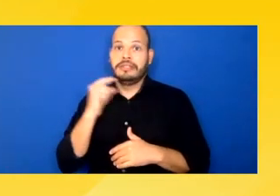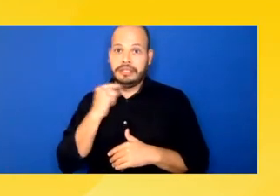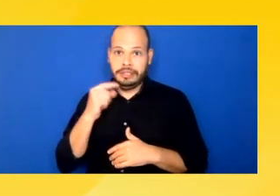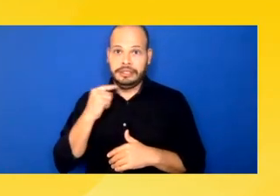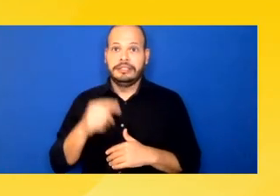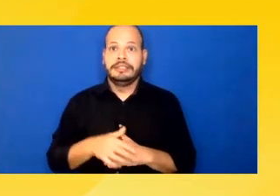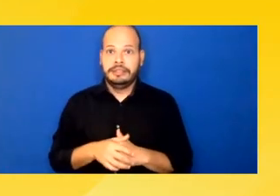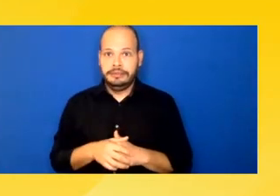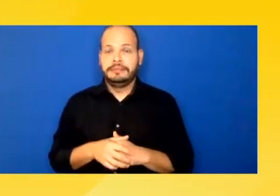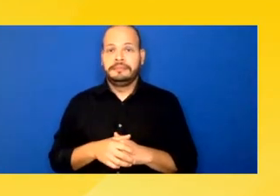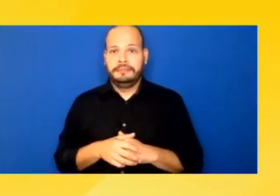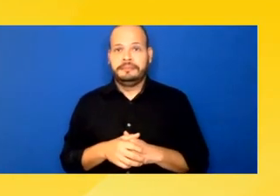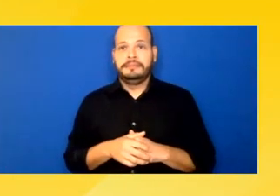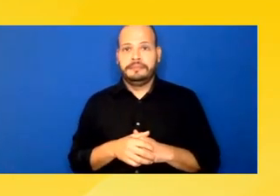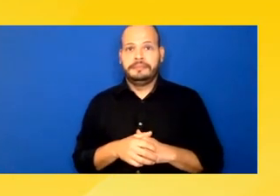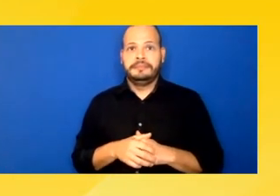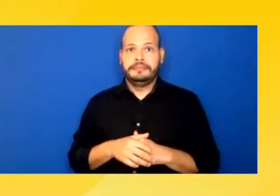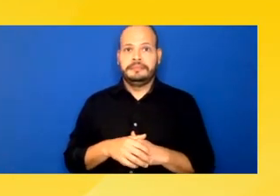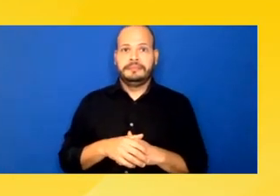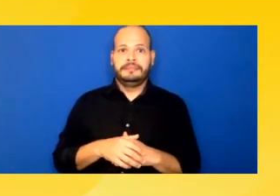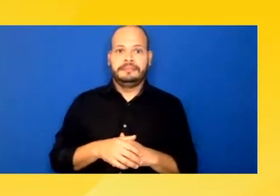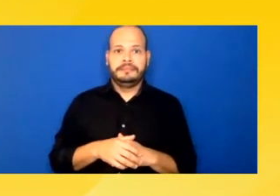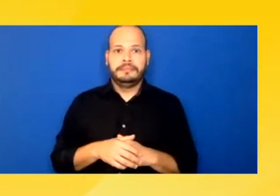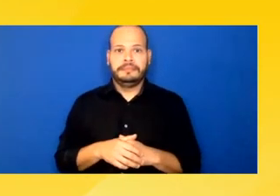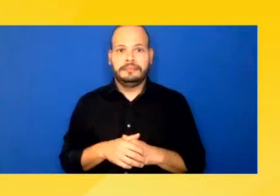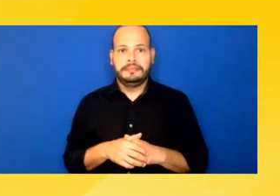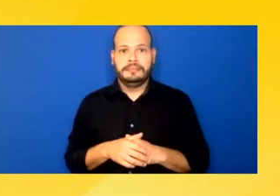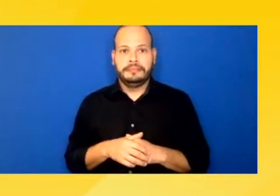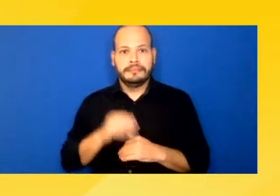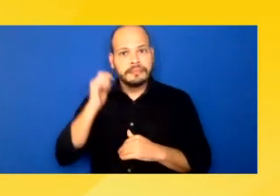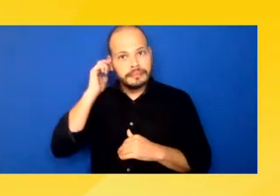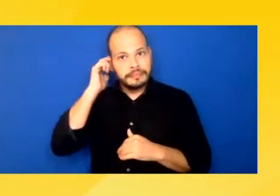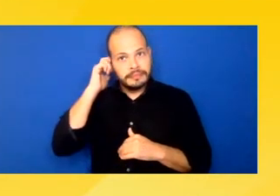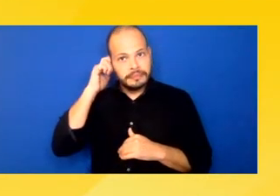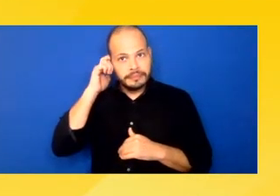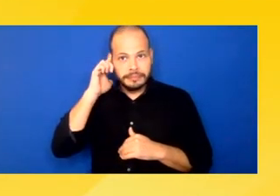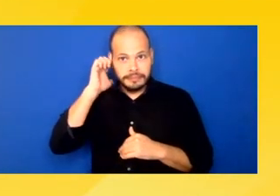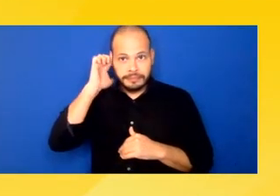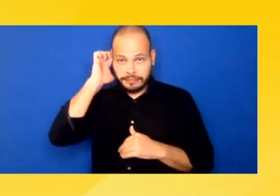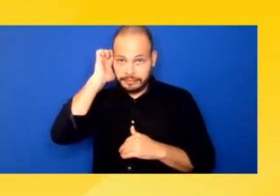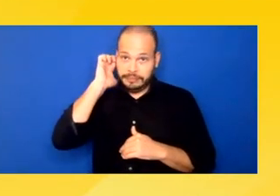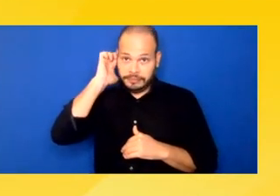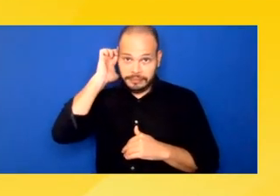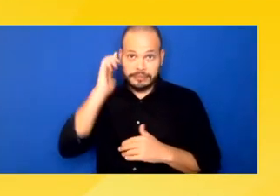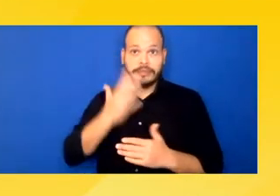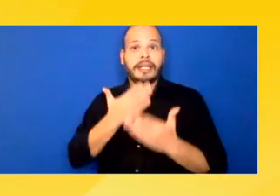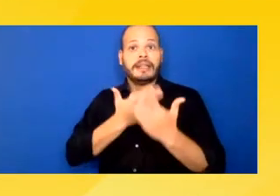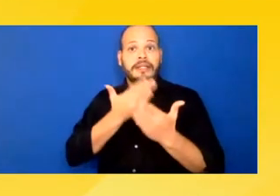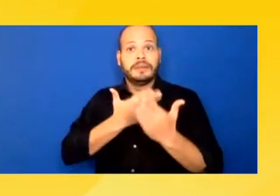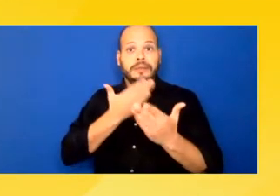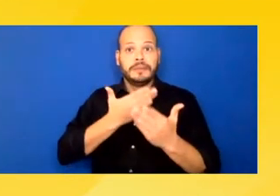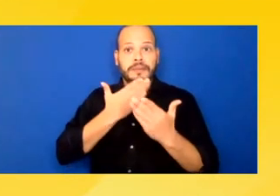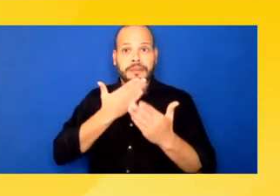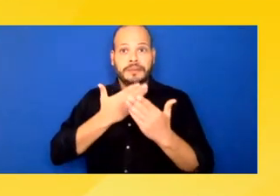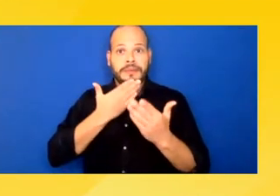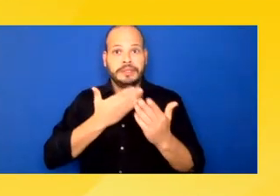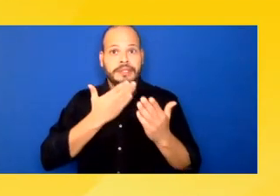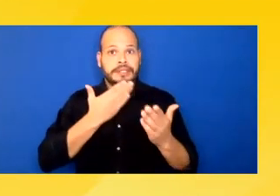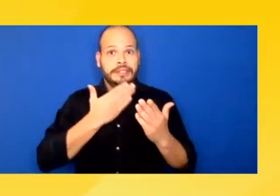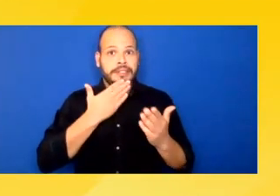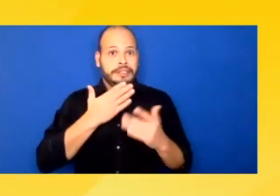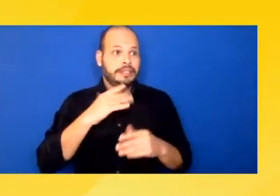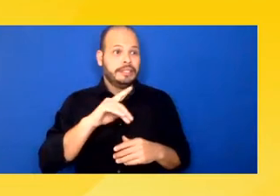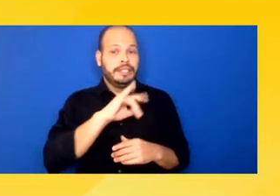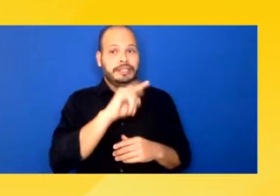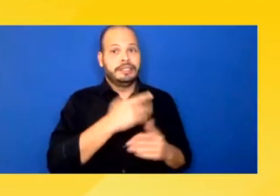what what's up to do thank you thank you Pastor Jackson Reverend Liz Reverend and and